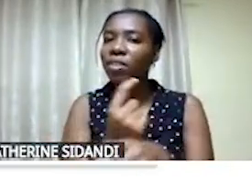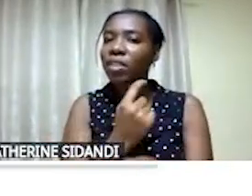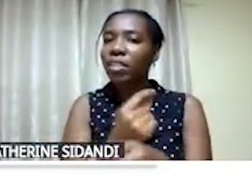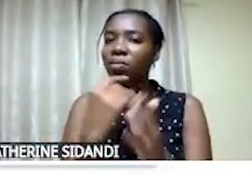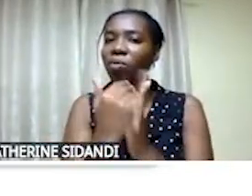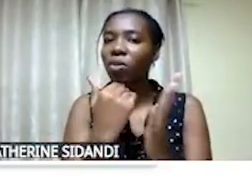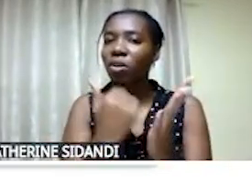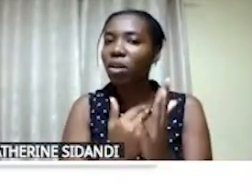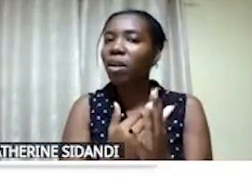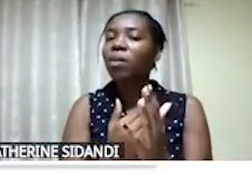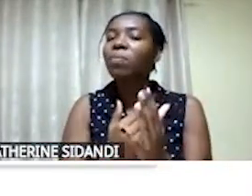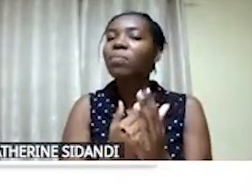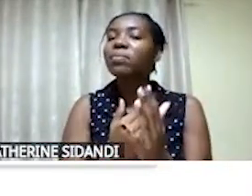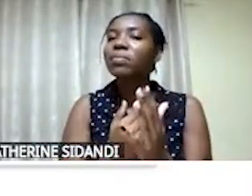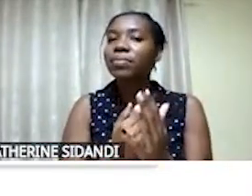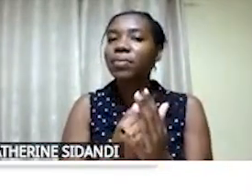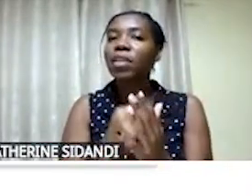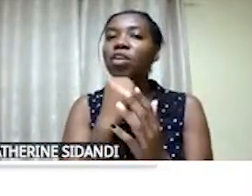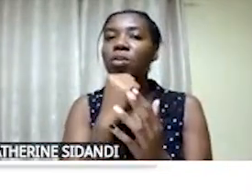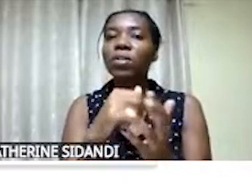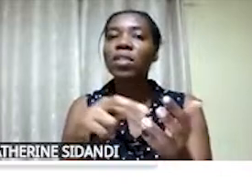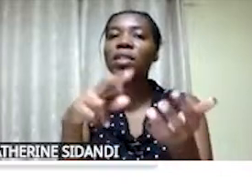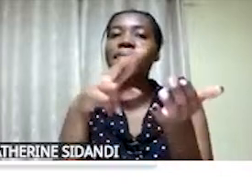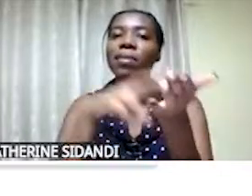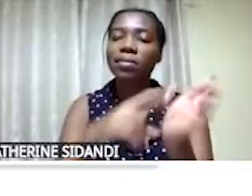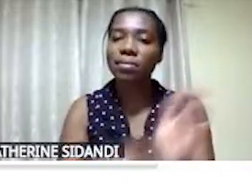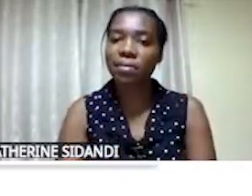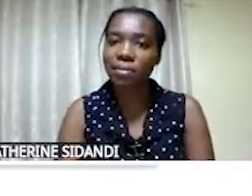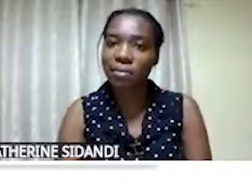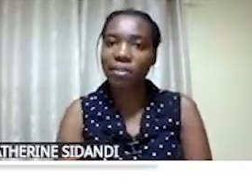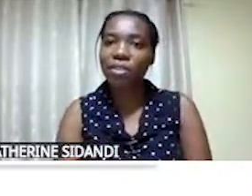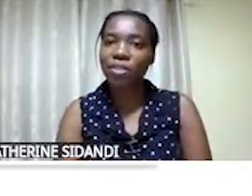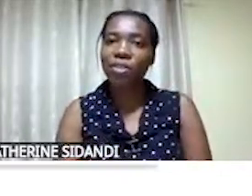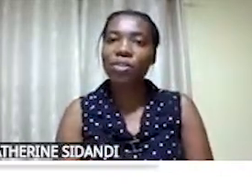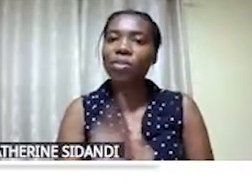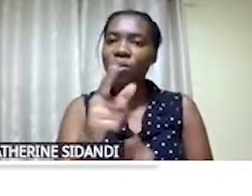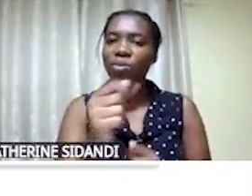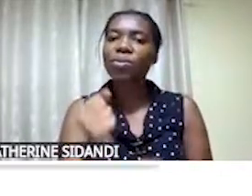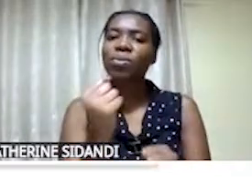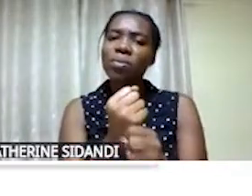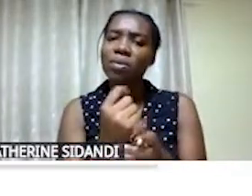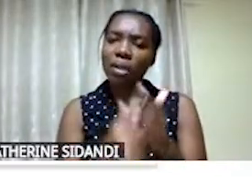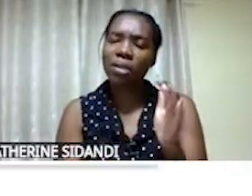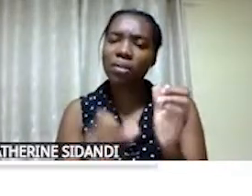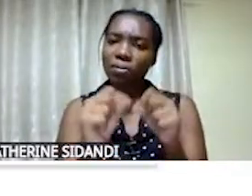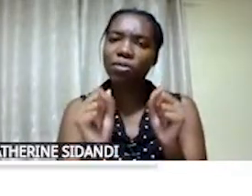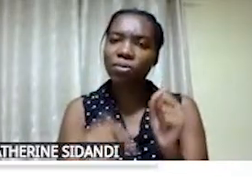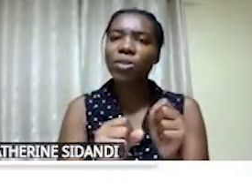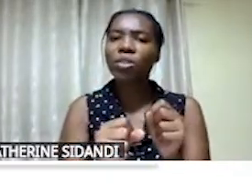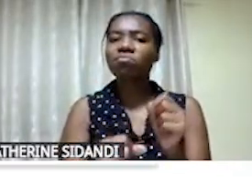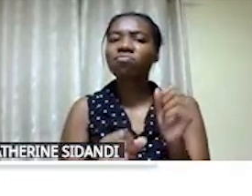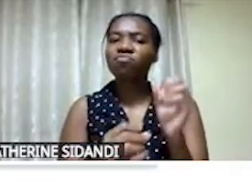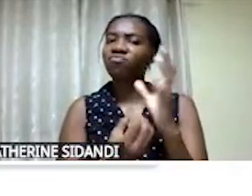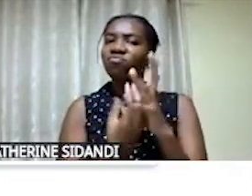are not replications or they are not the same? How should I generate key differentiating factors?